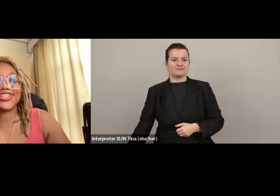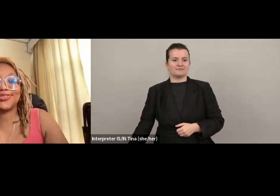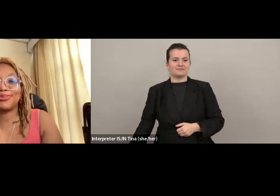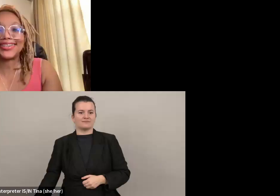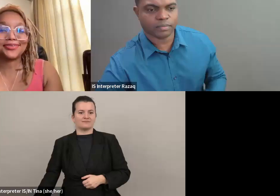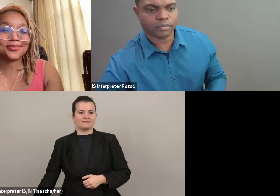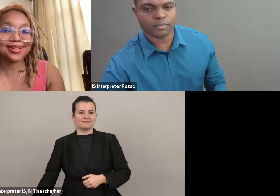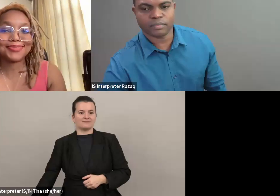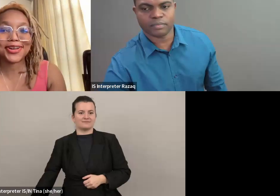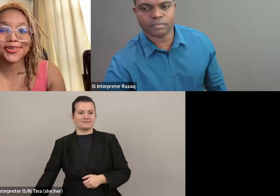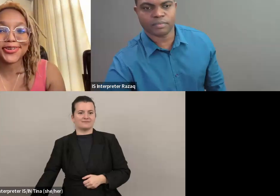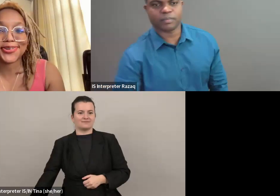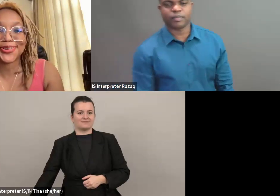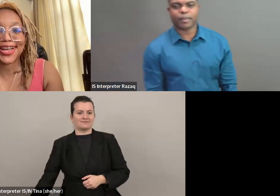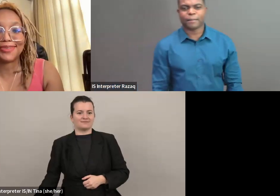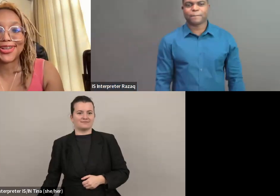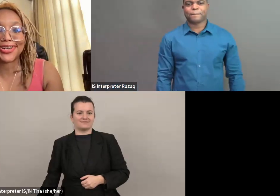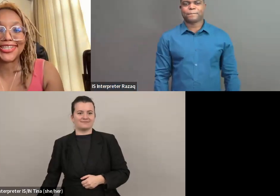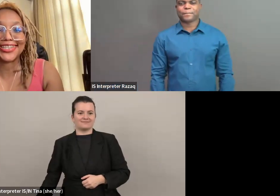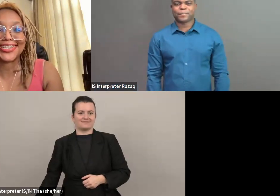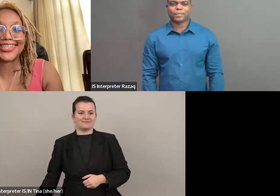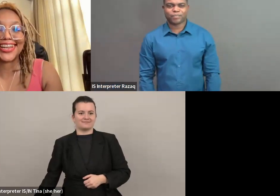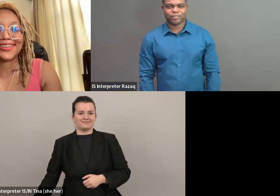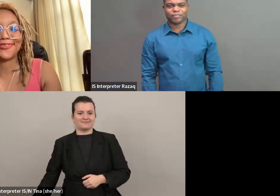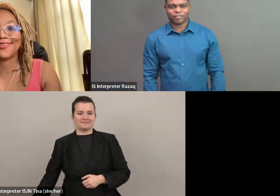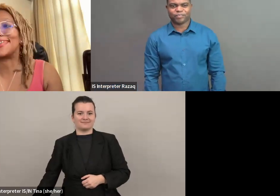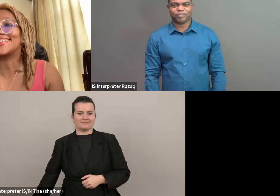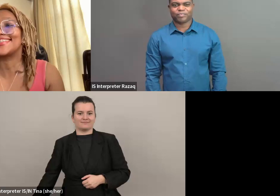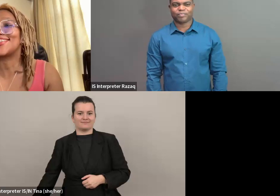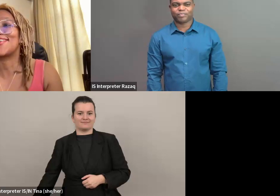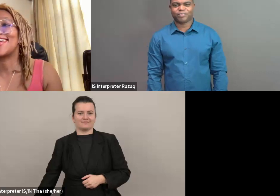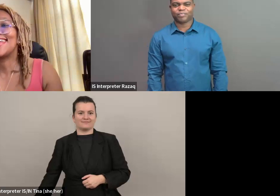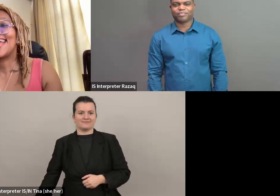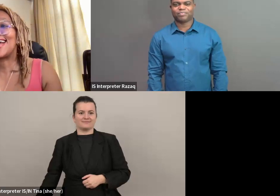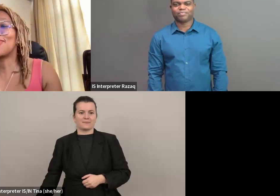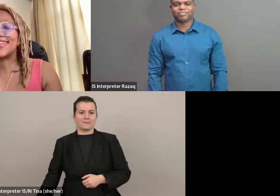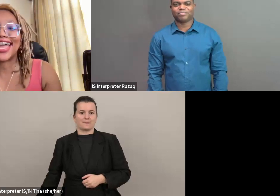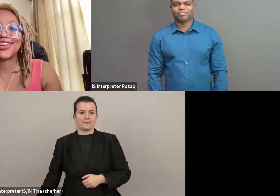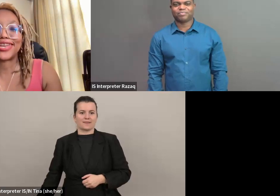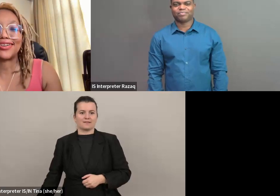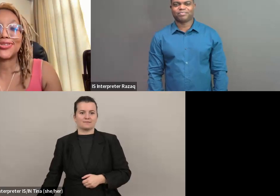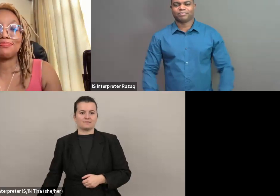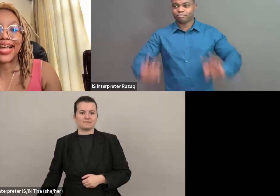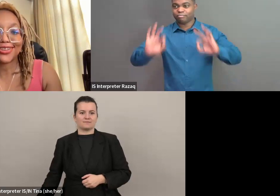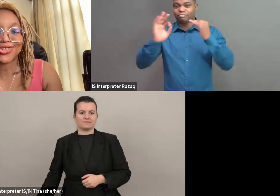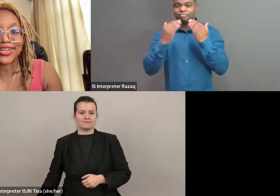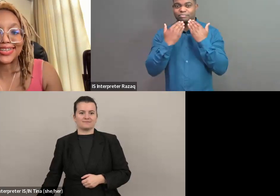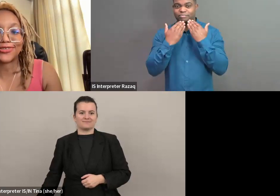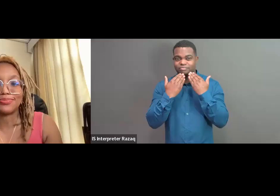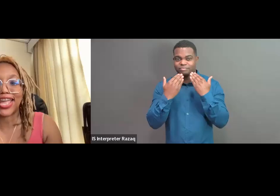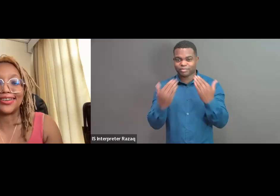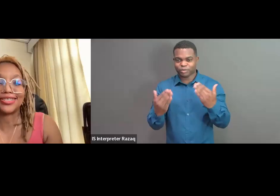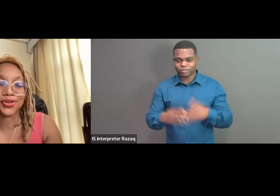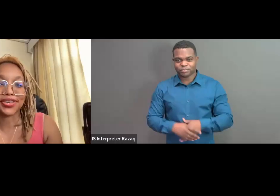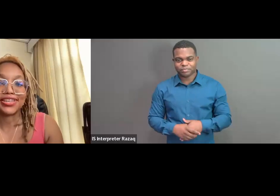Thanks, Trisha. You went well below your allotted 5 minutes. So we're going to hand over now to Mike, who joins